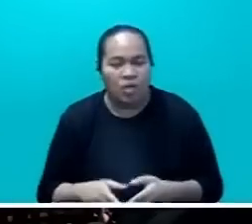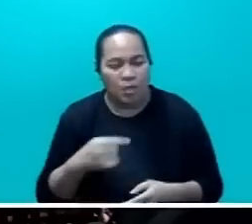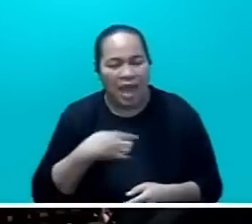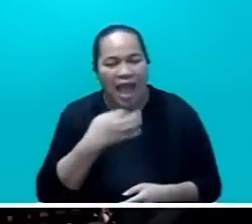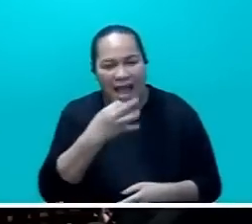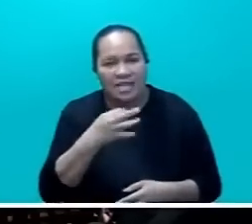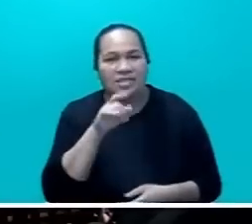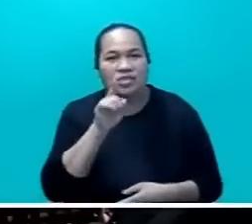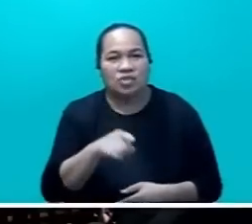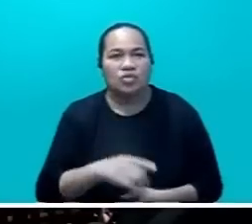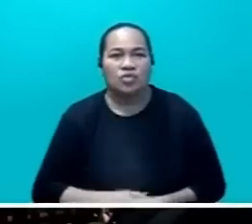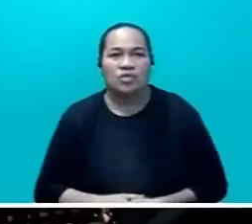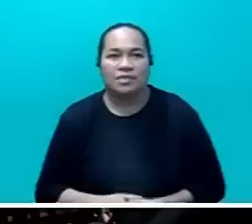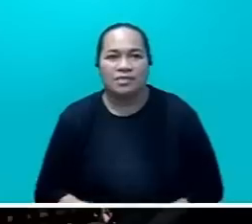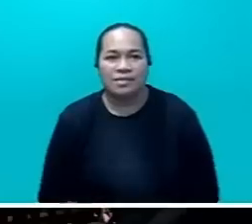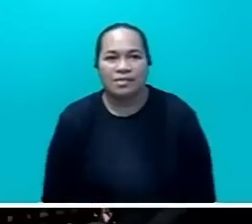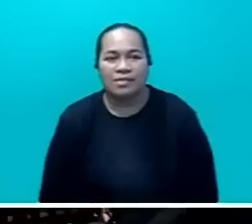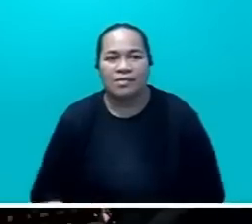asking.